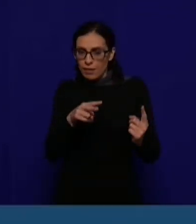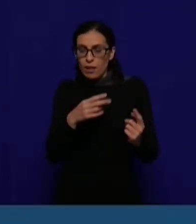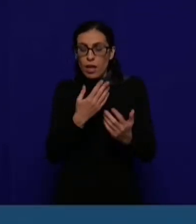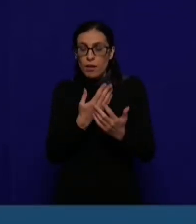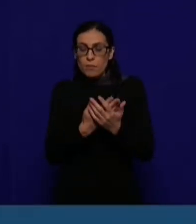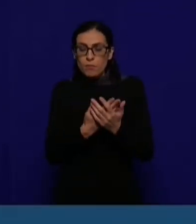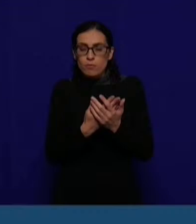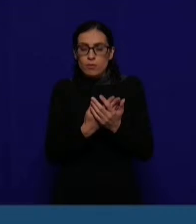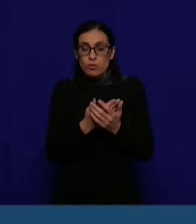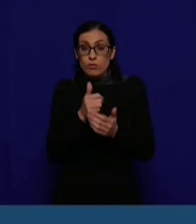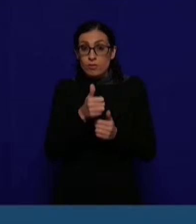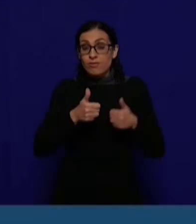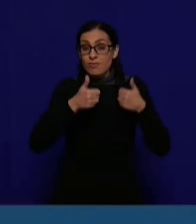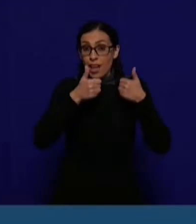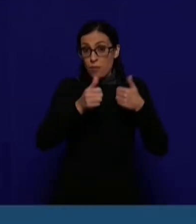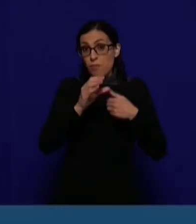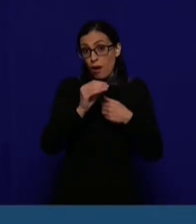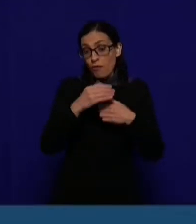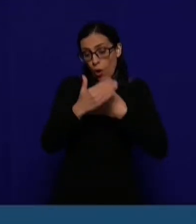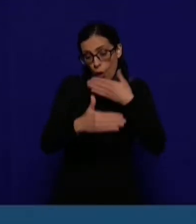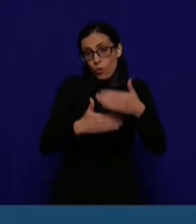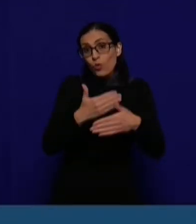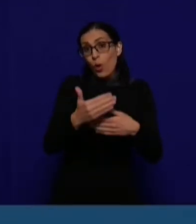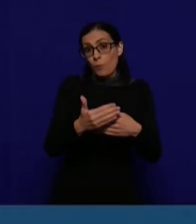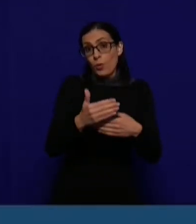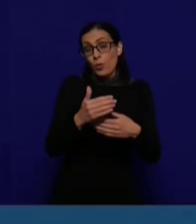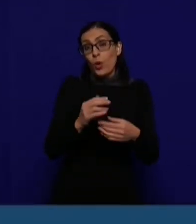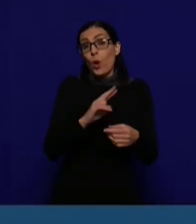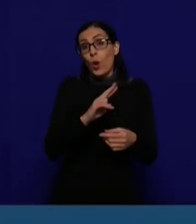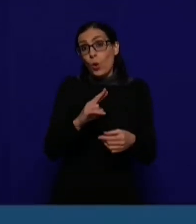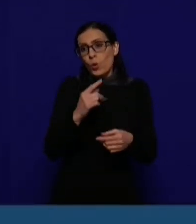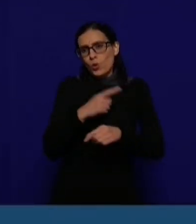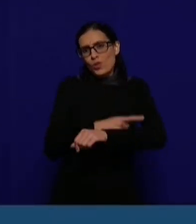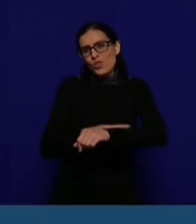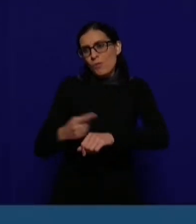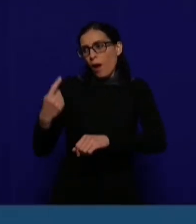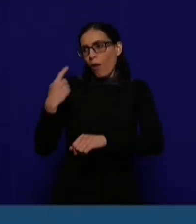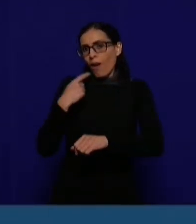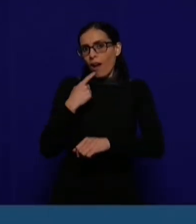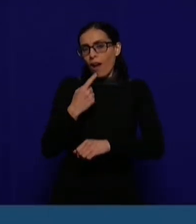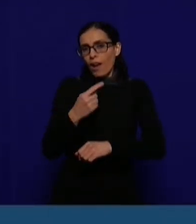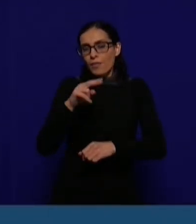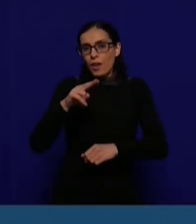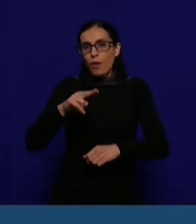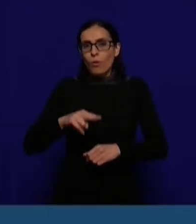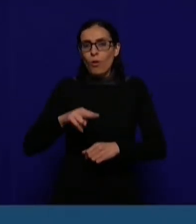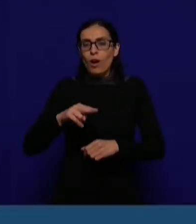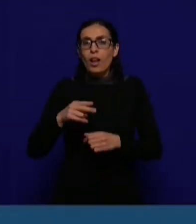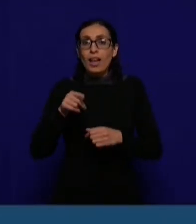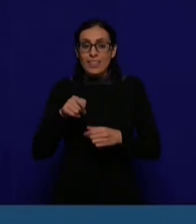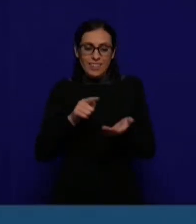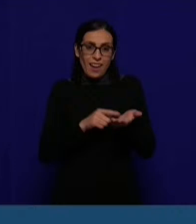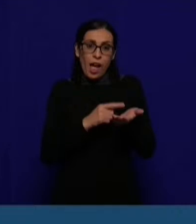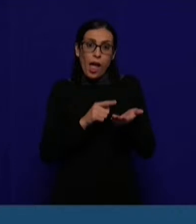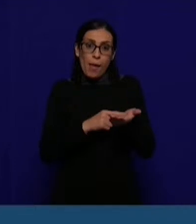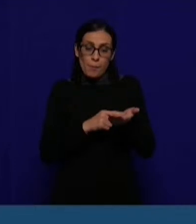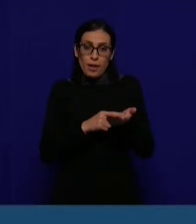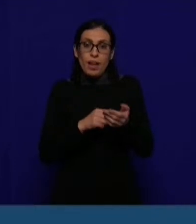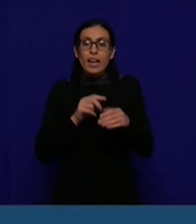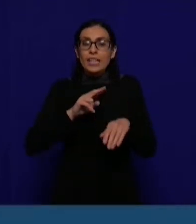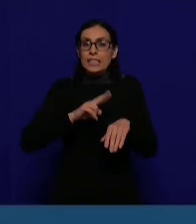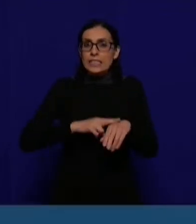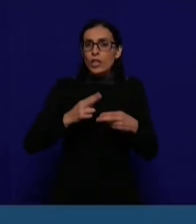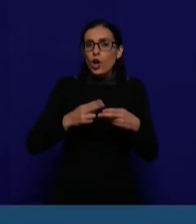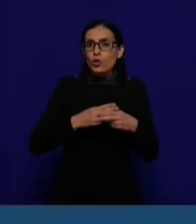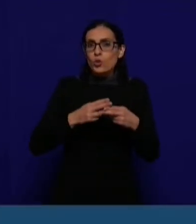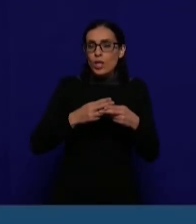l-oħra wkoll nidejna il-fatt li issa il-COVID Alert Malta App ukoll hija interoperable. Jiġifieri jekk